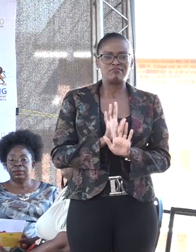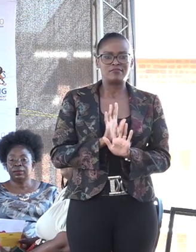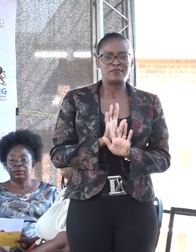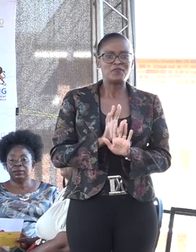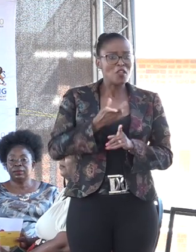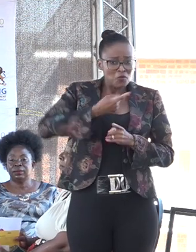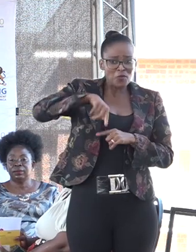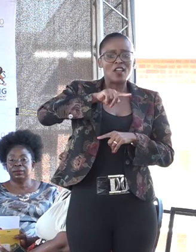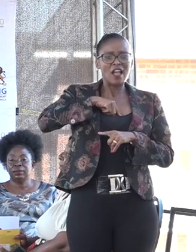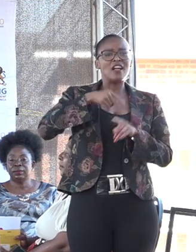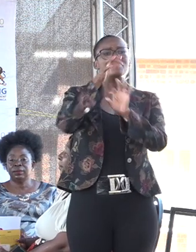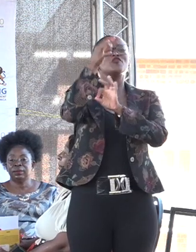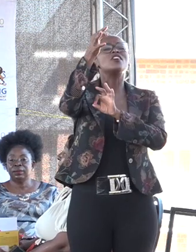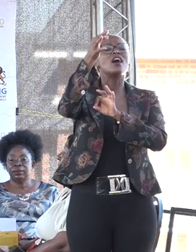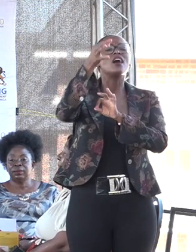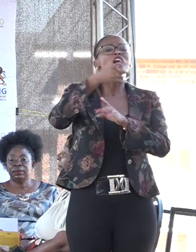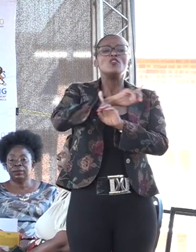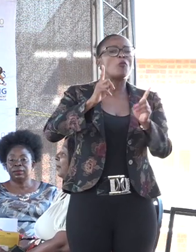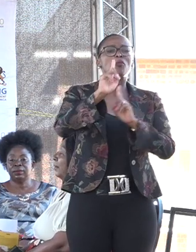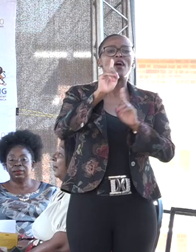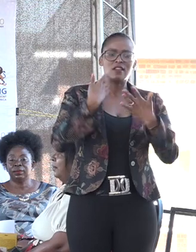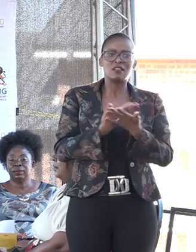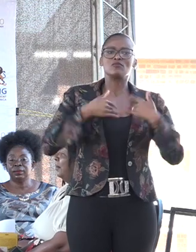We are the future.